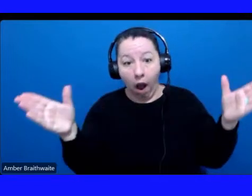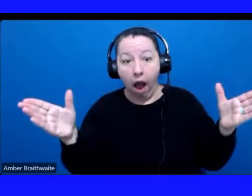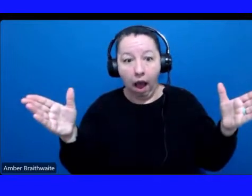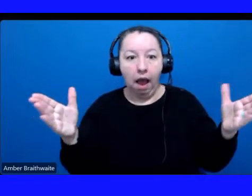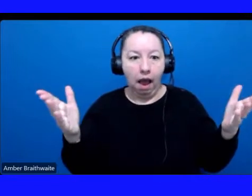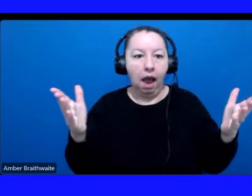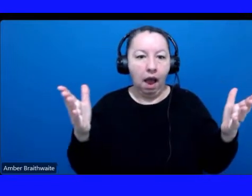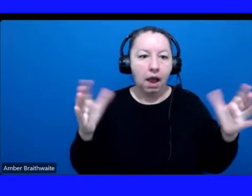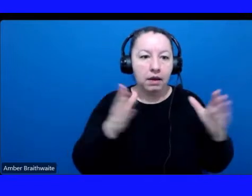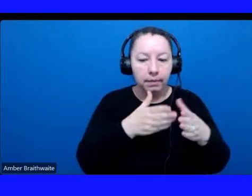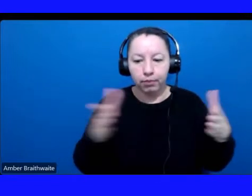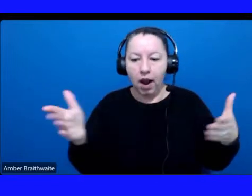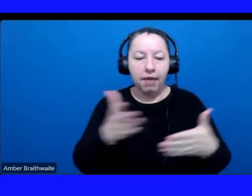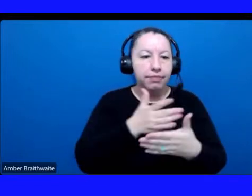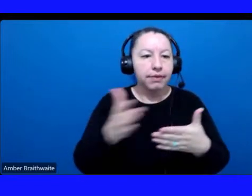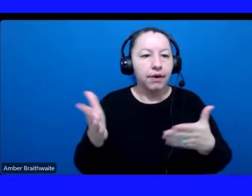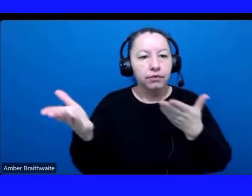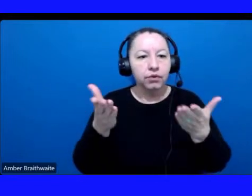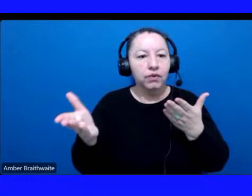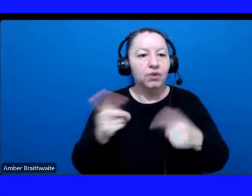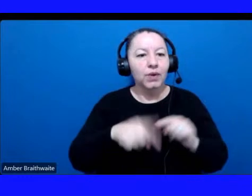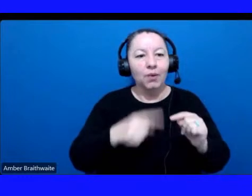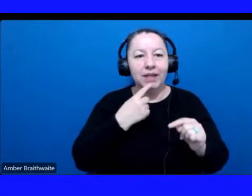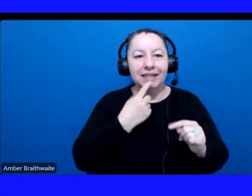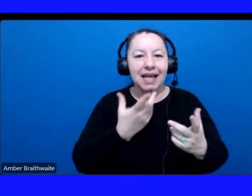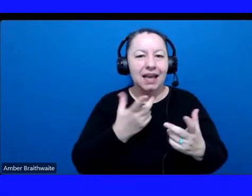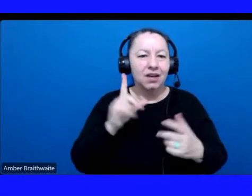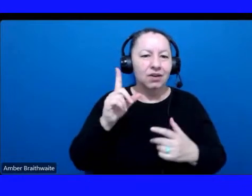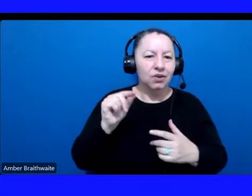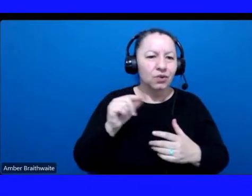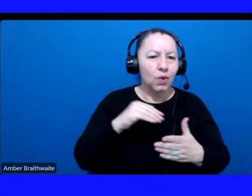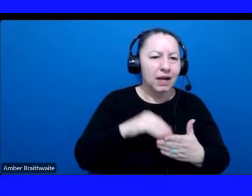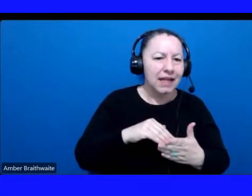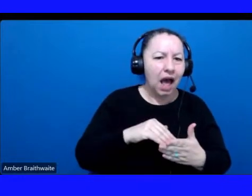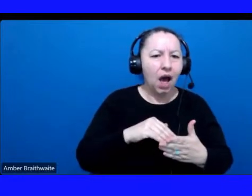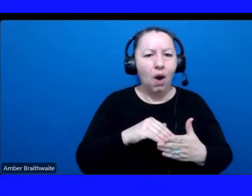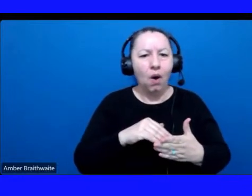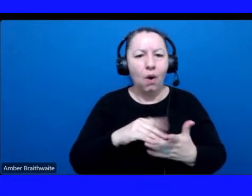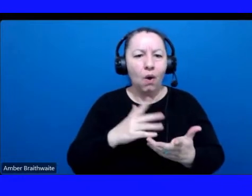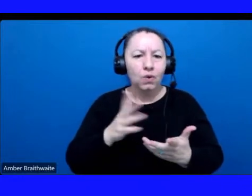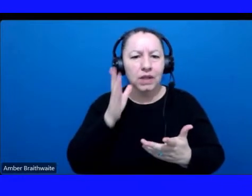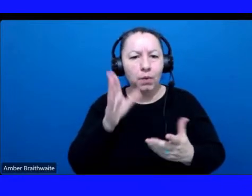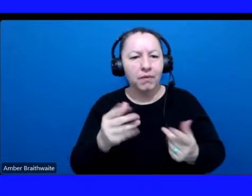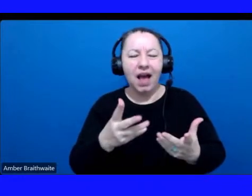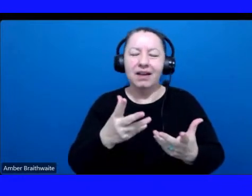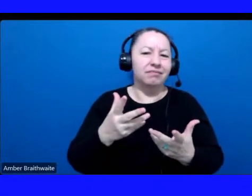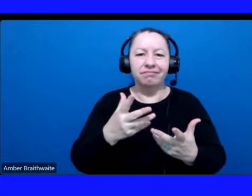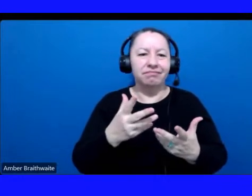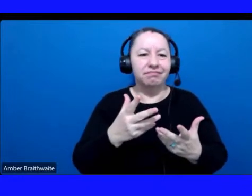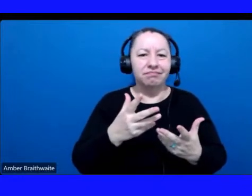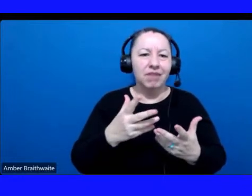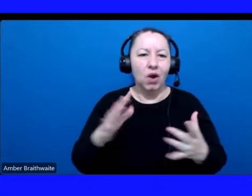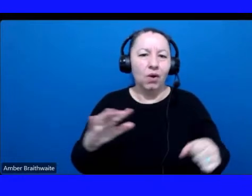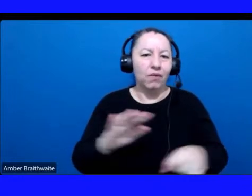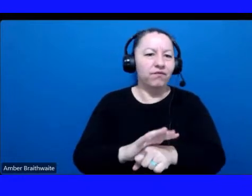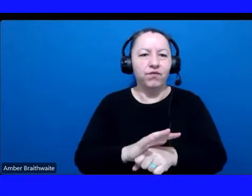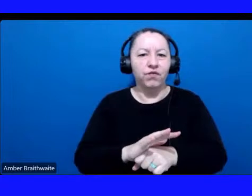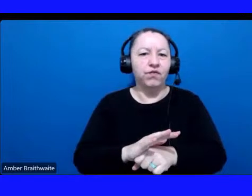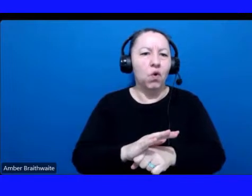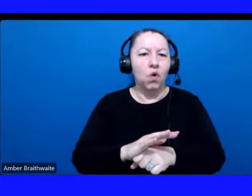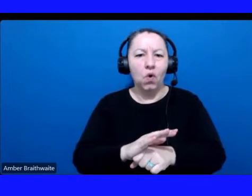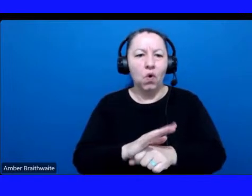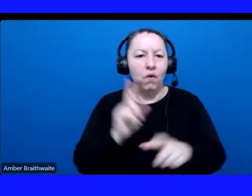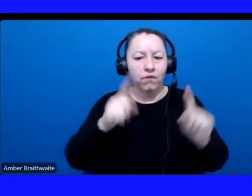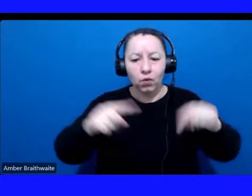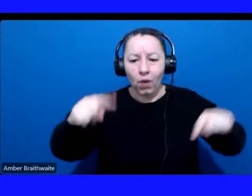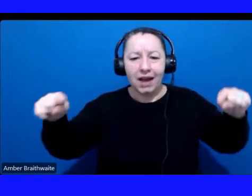client, to see how much of them are services for a continuum of care